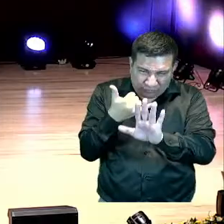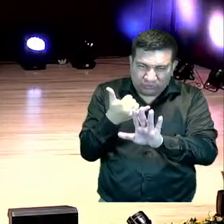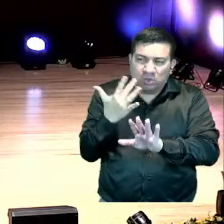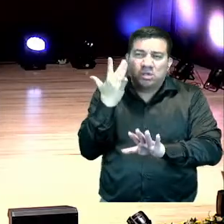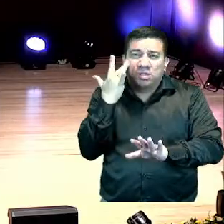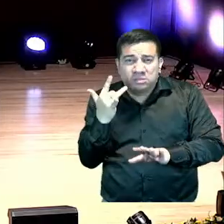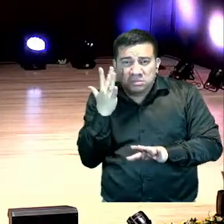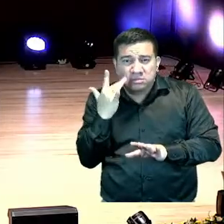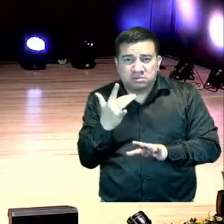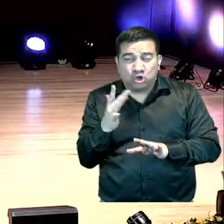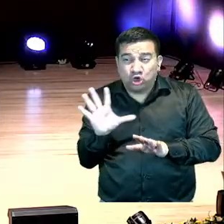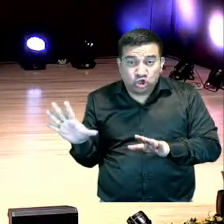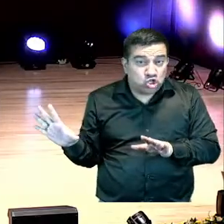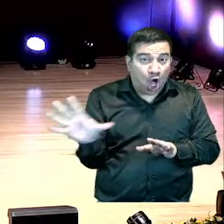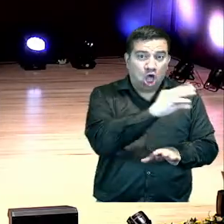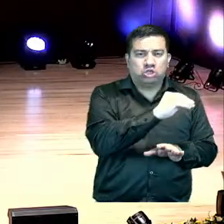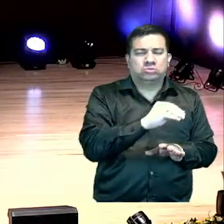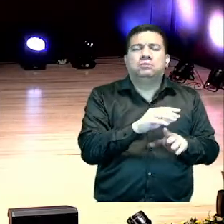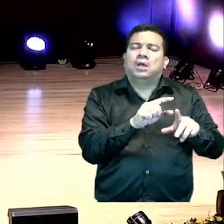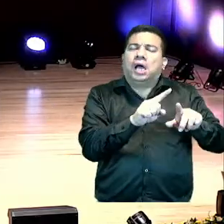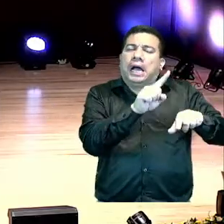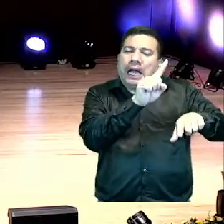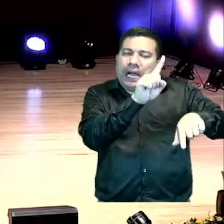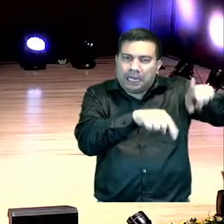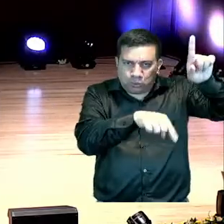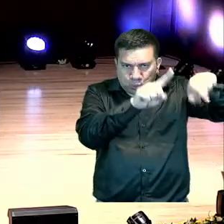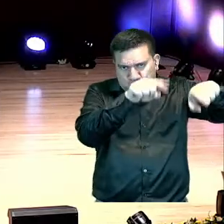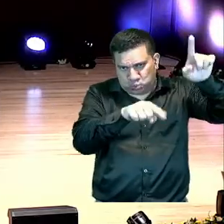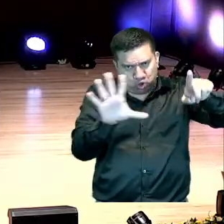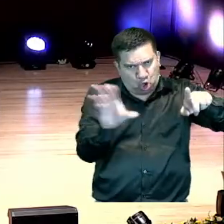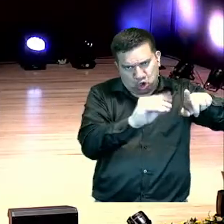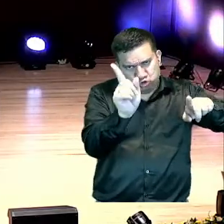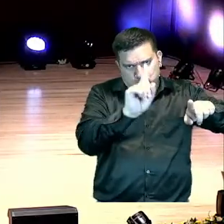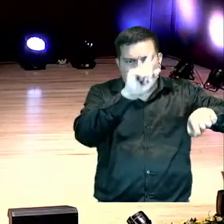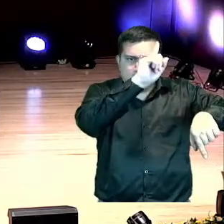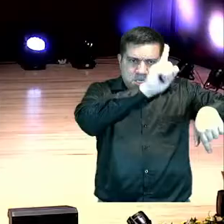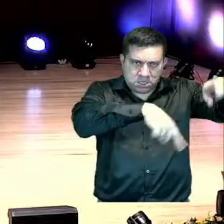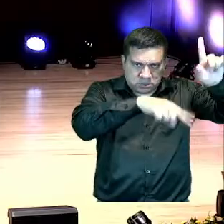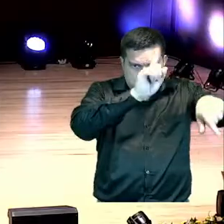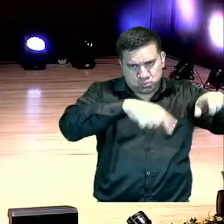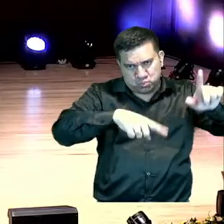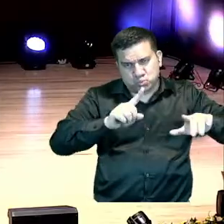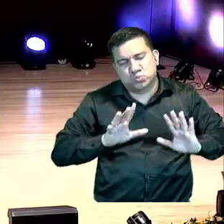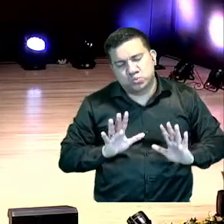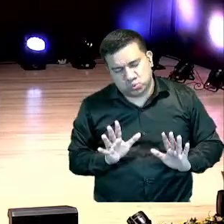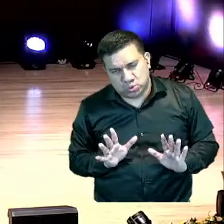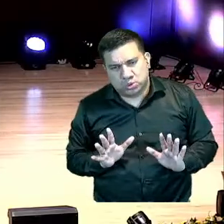not all men of different races behave like this, but some of them do.